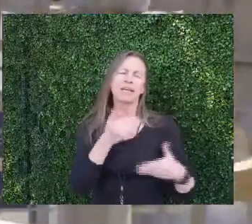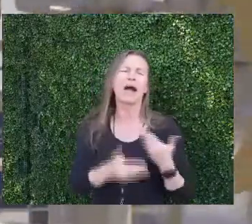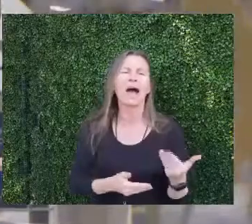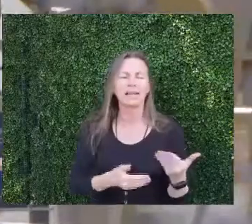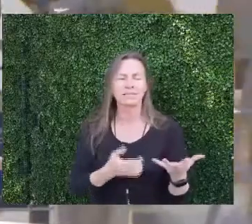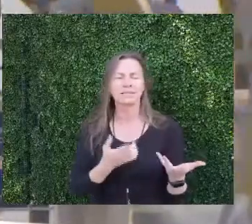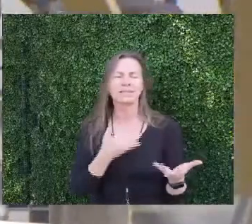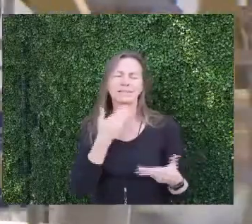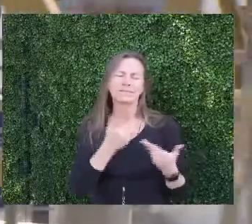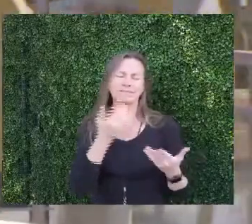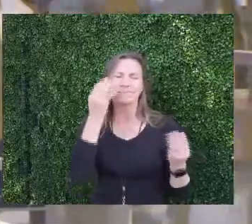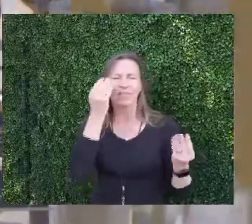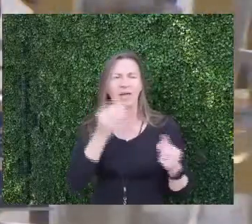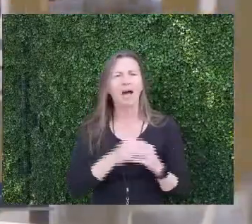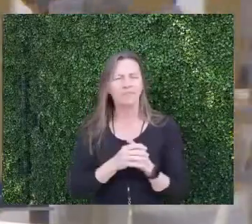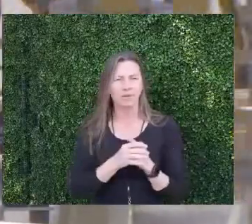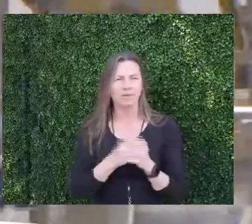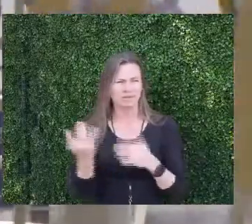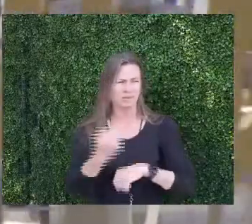about,